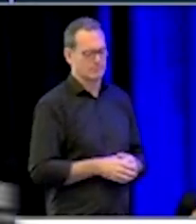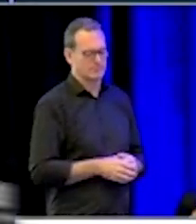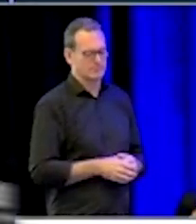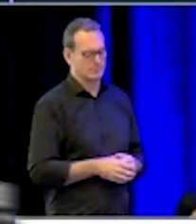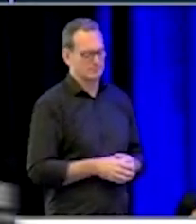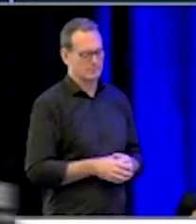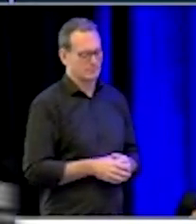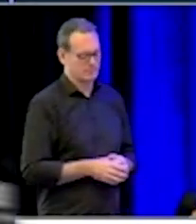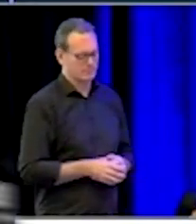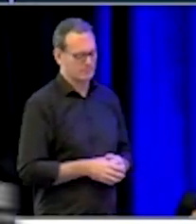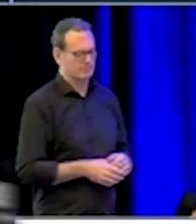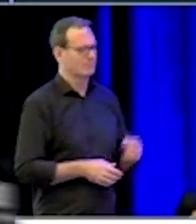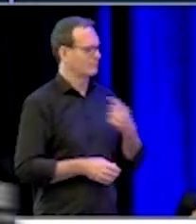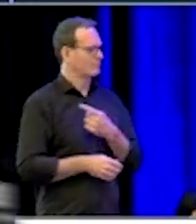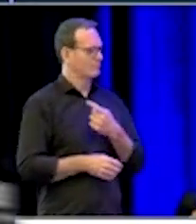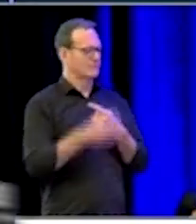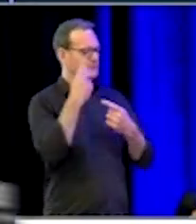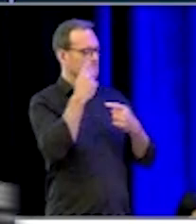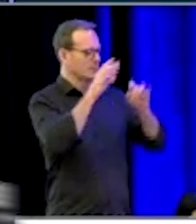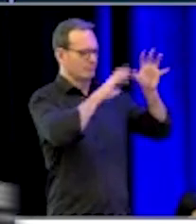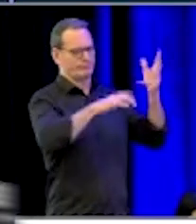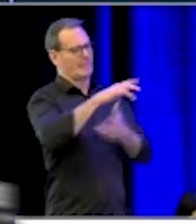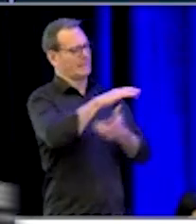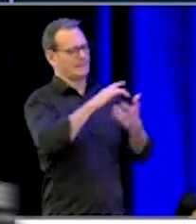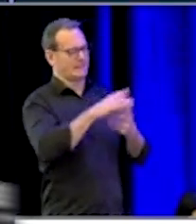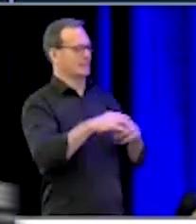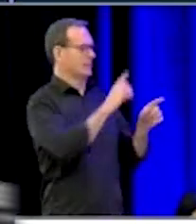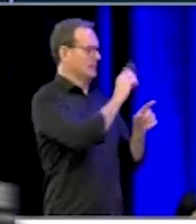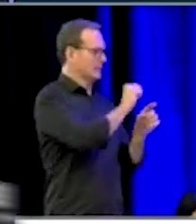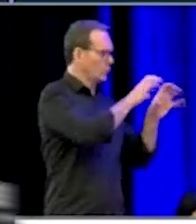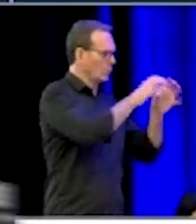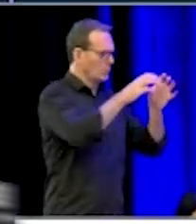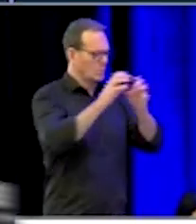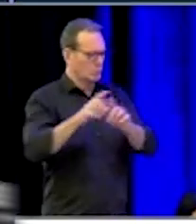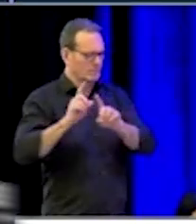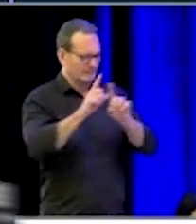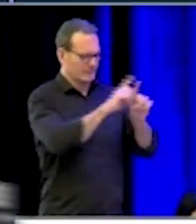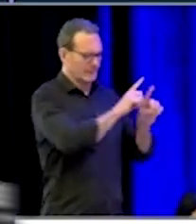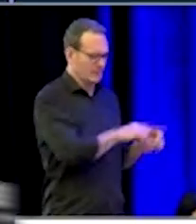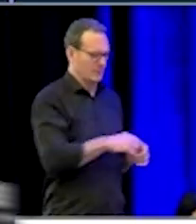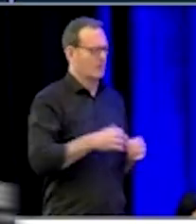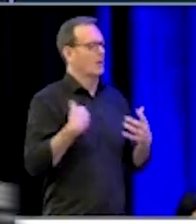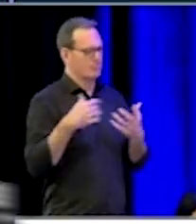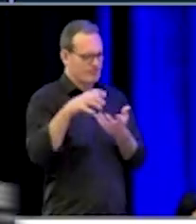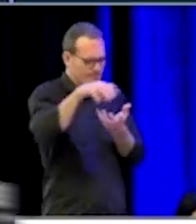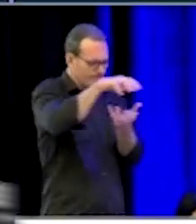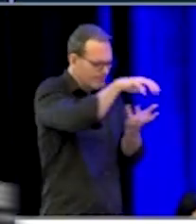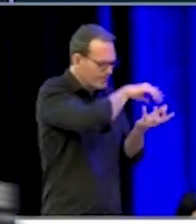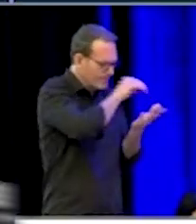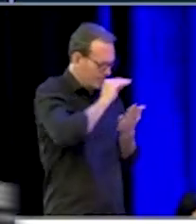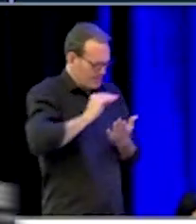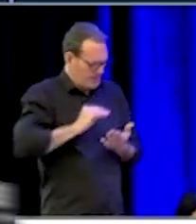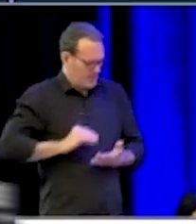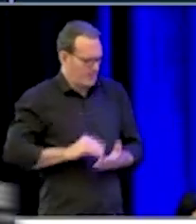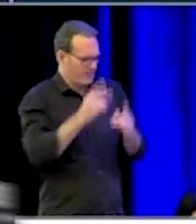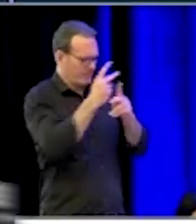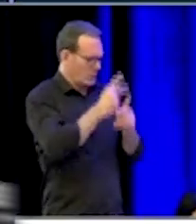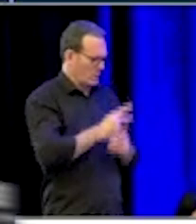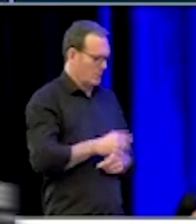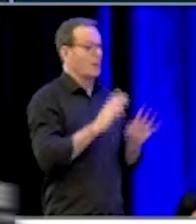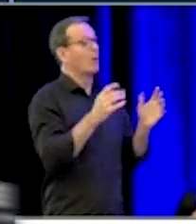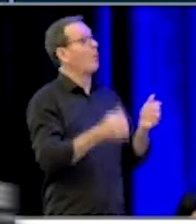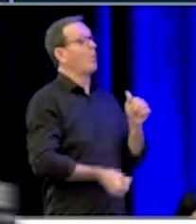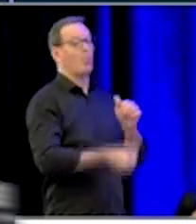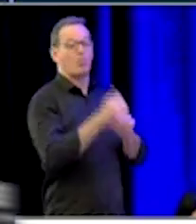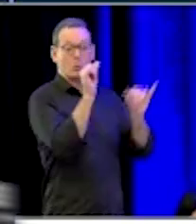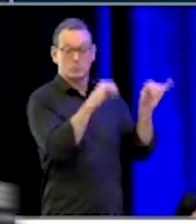group of all of the disability types that we had measured. So we captured every type that we could. And the most